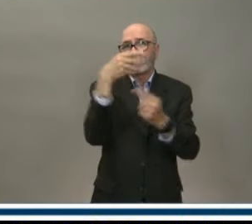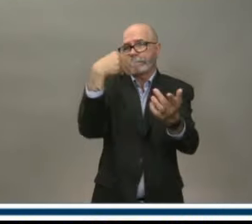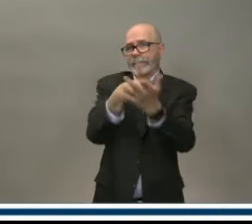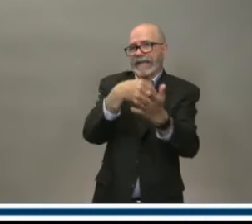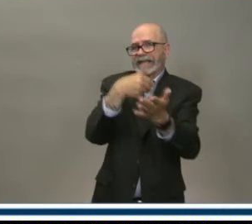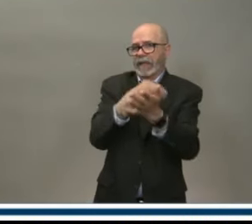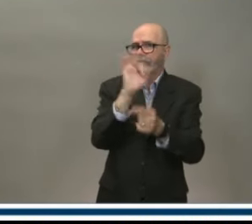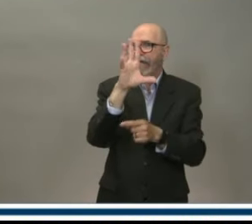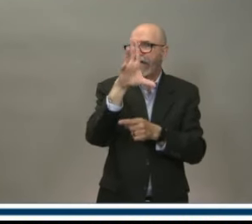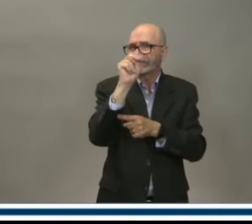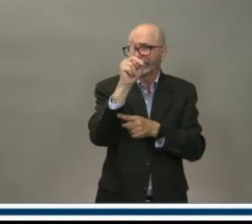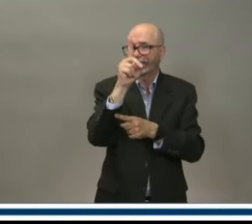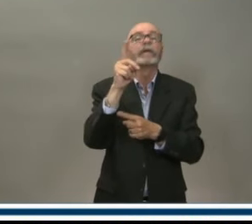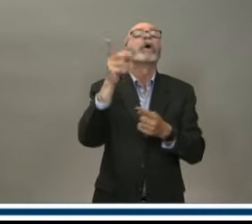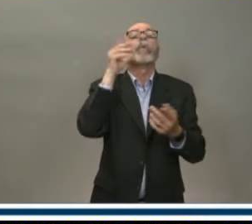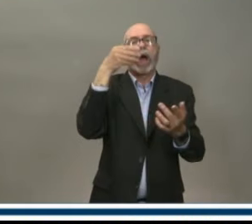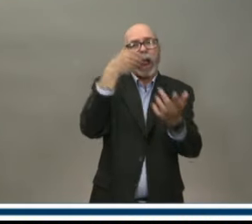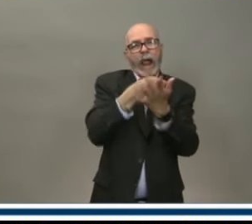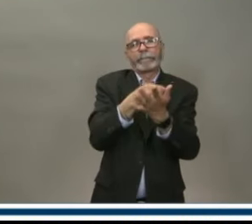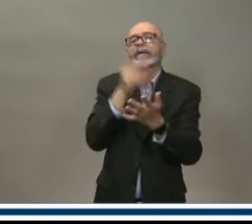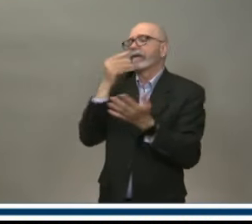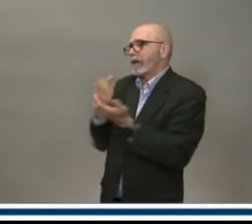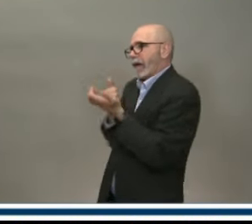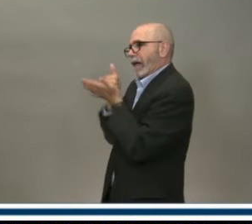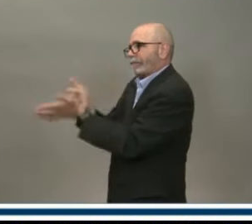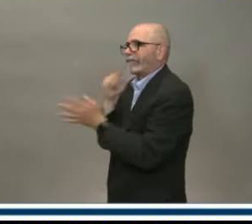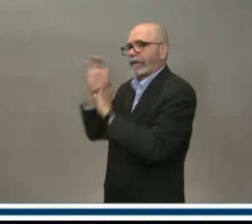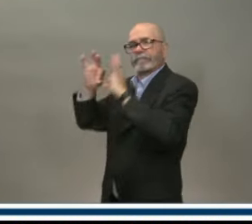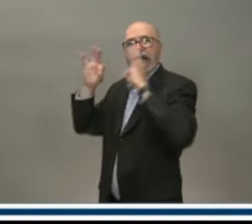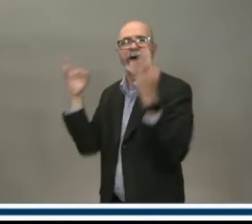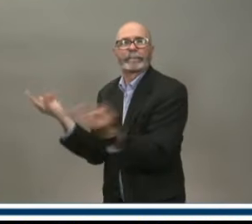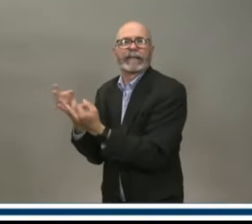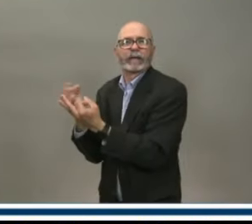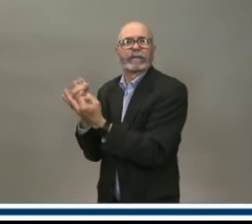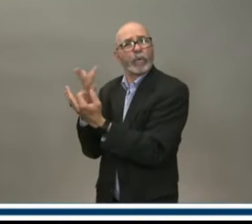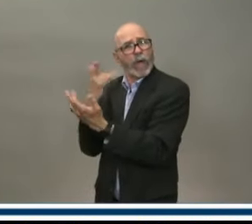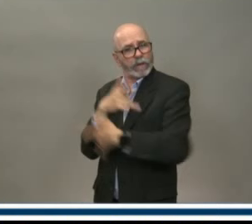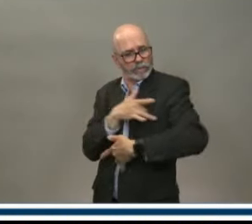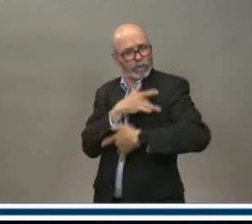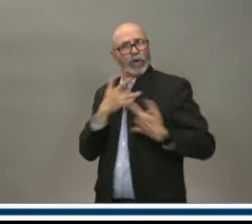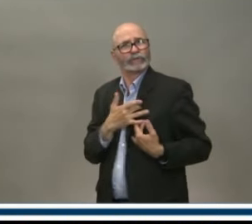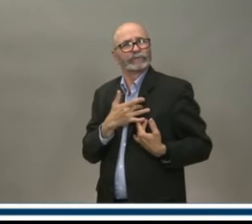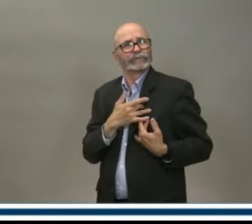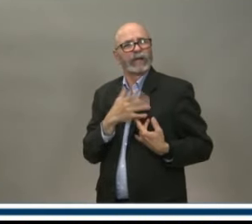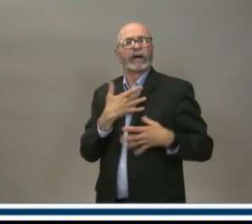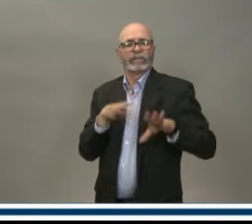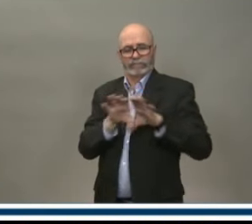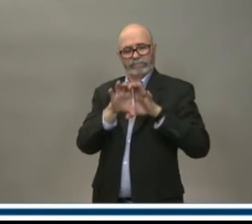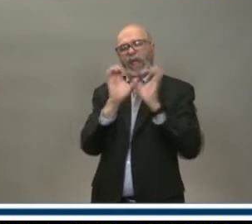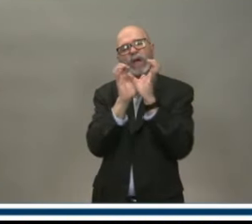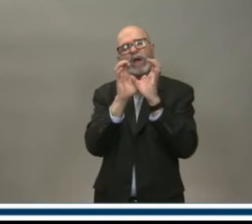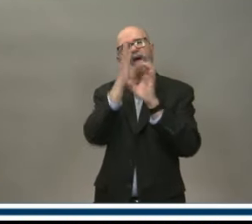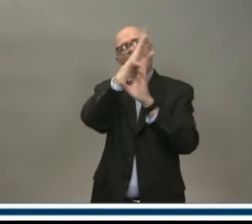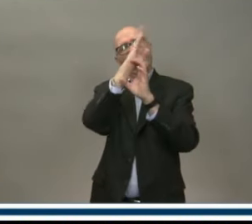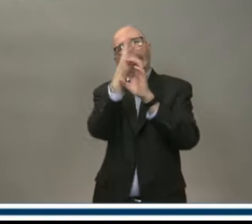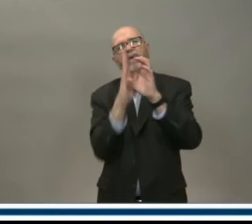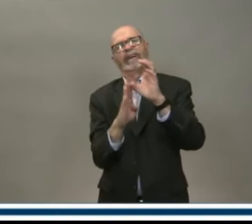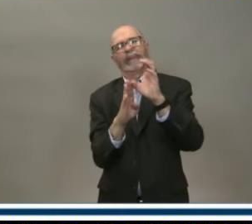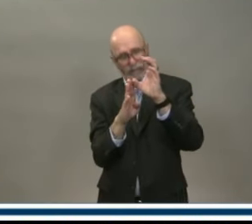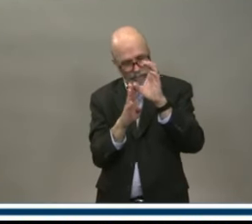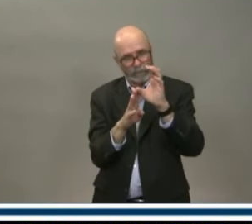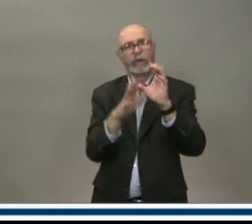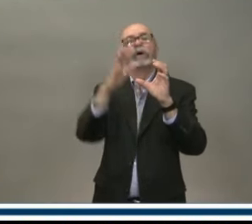long-term needs of families. Our hearts are broken, but the heart behind us is whole.